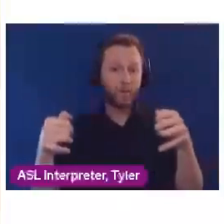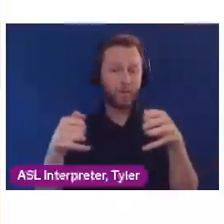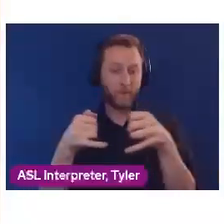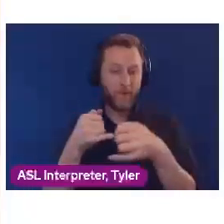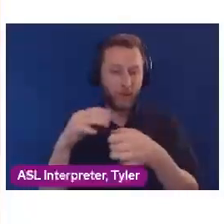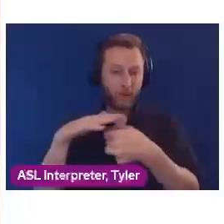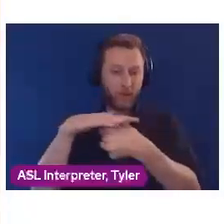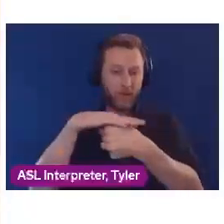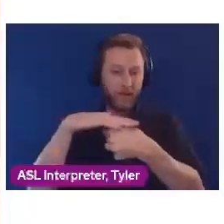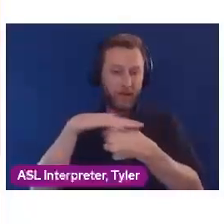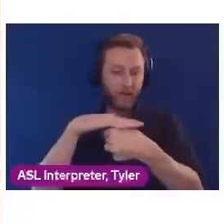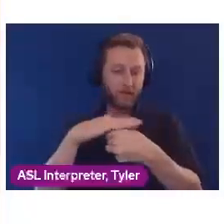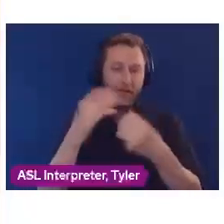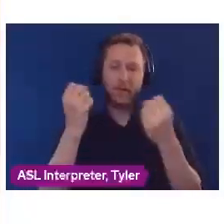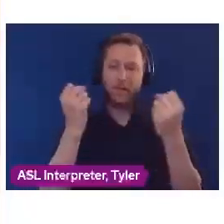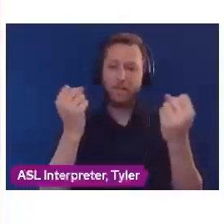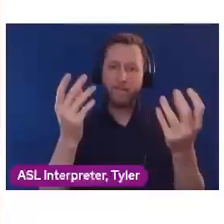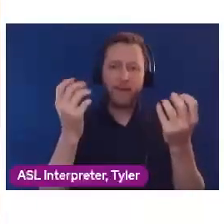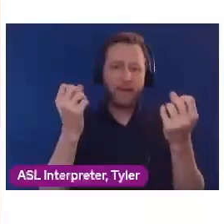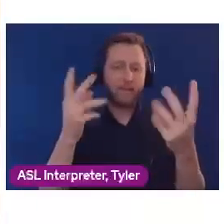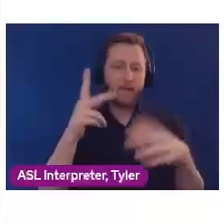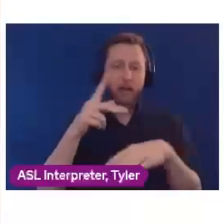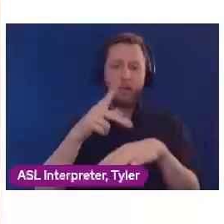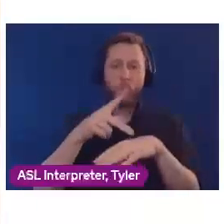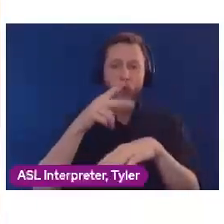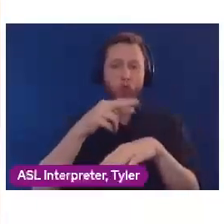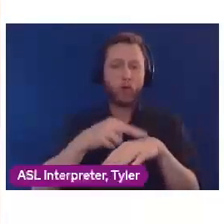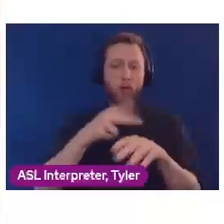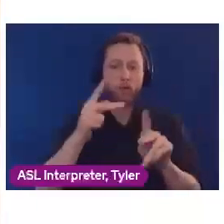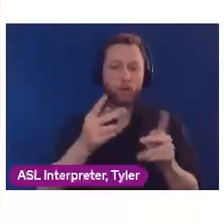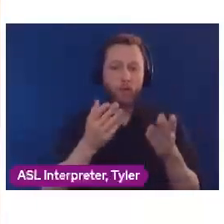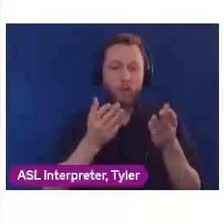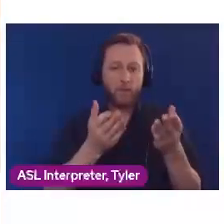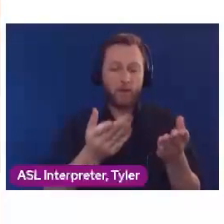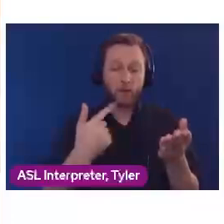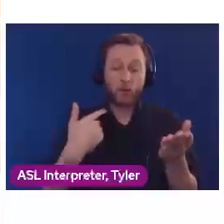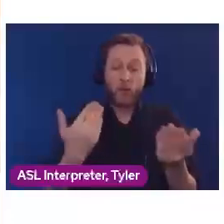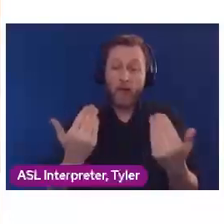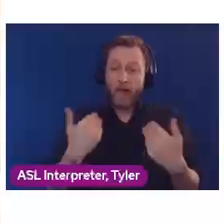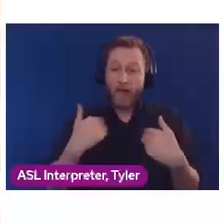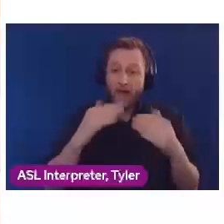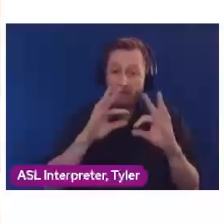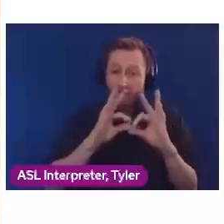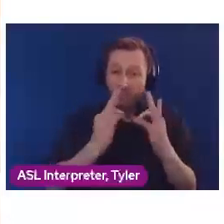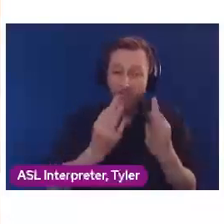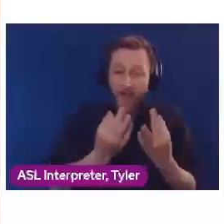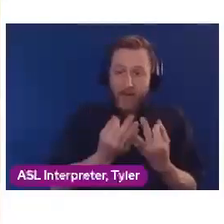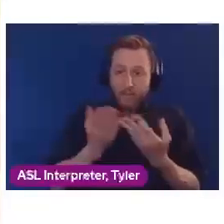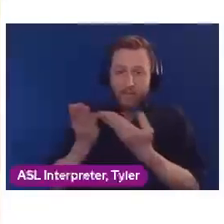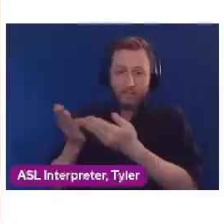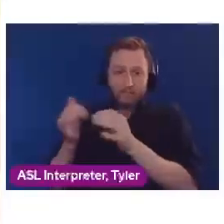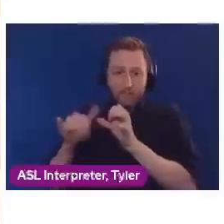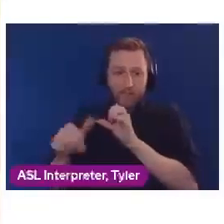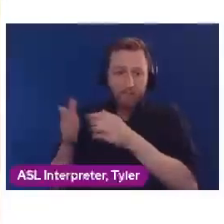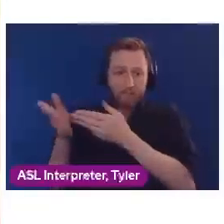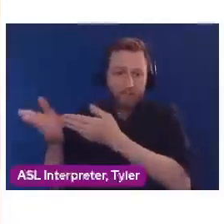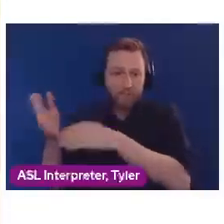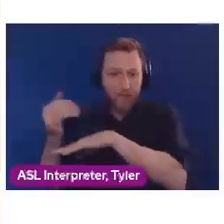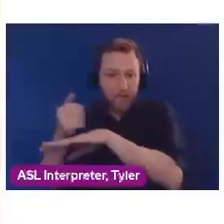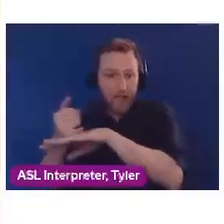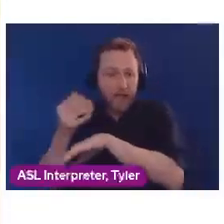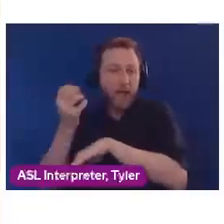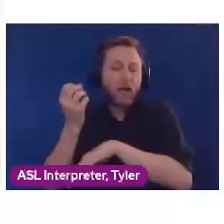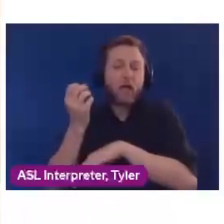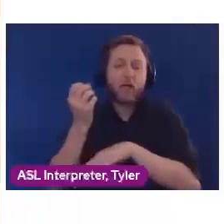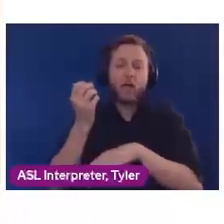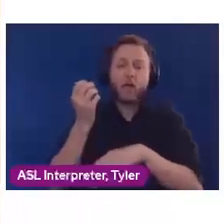many of us have family, or we ourselves are directly affected and impacted, including myself, on what is